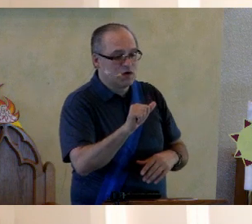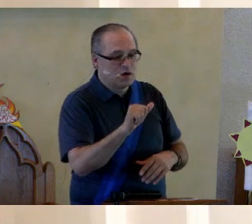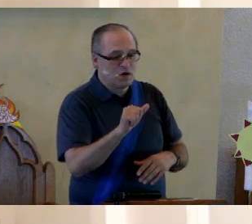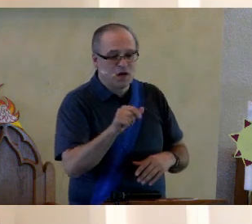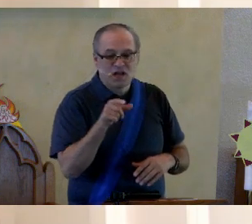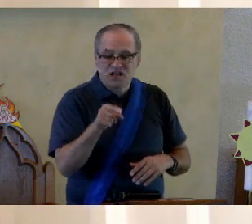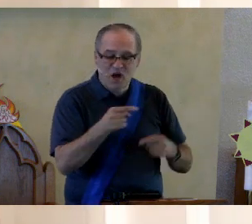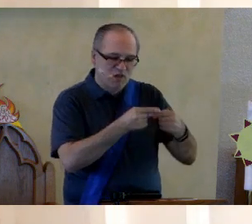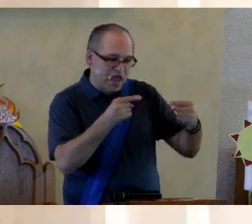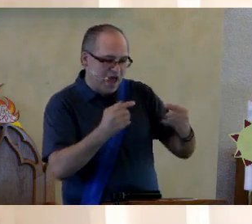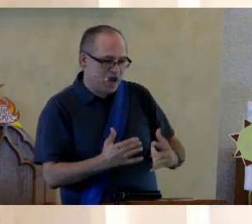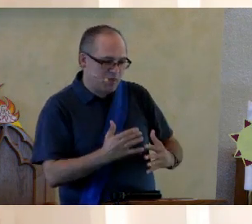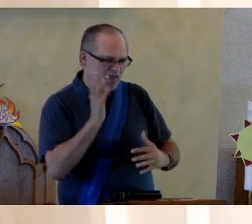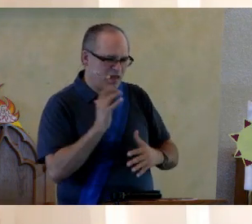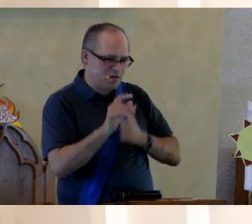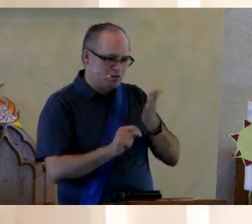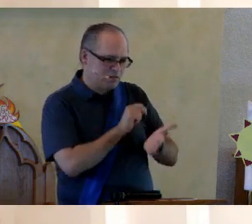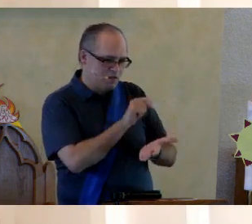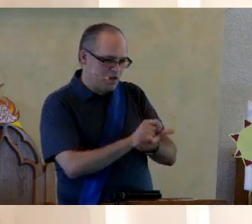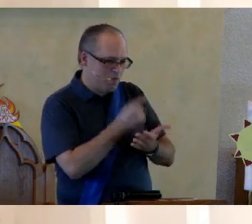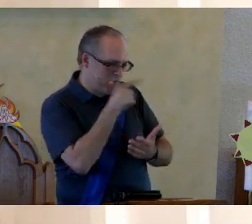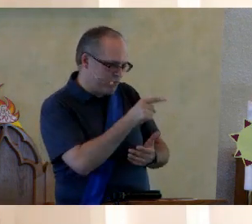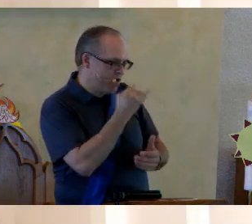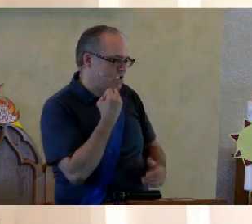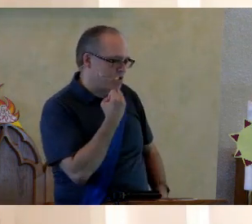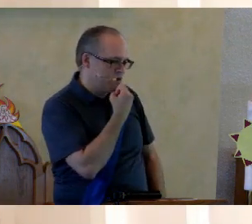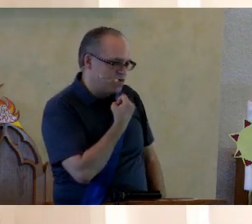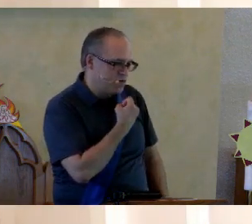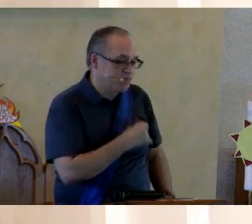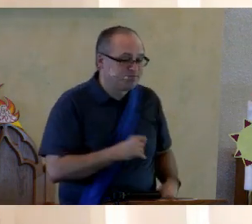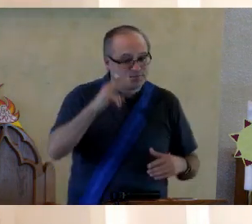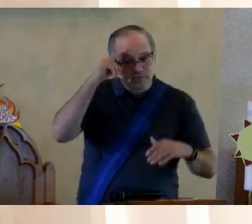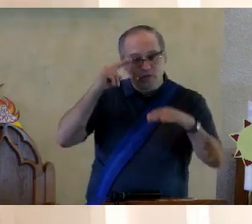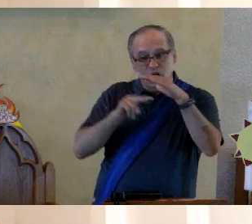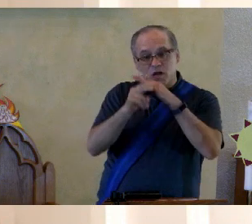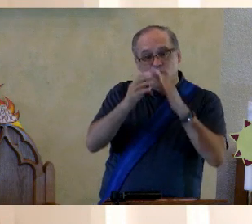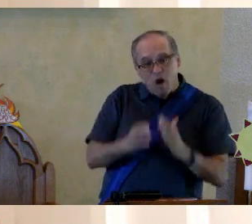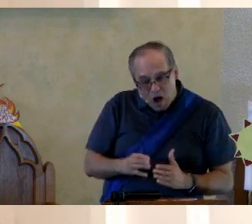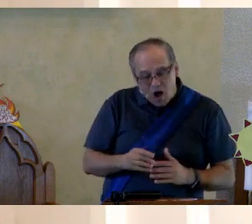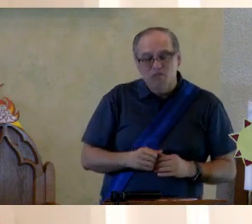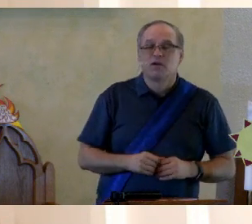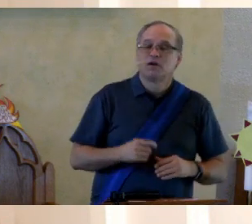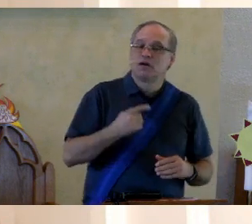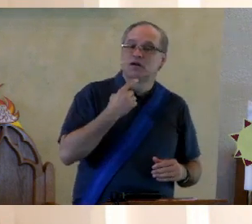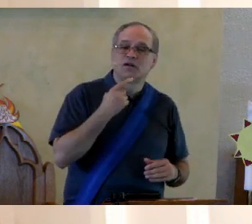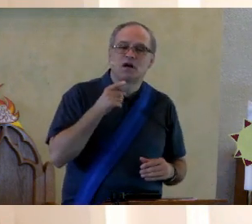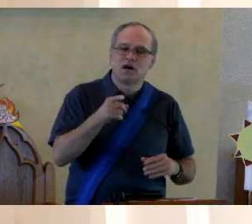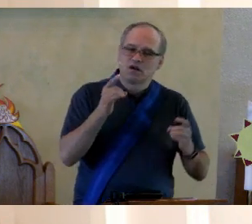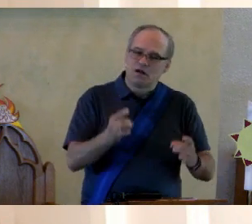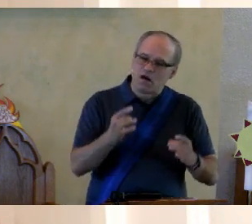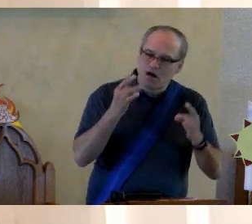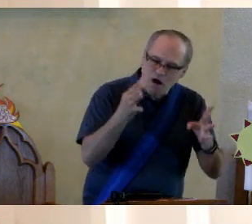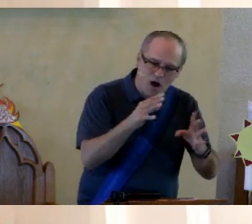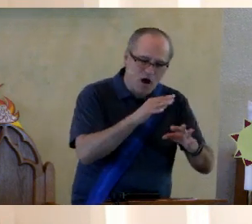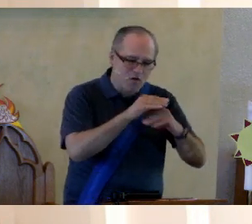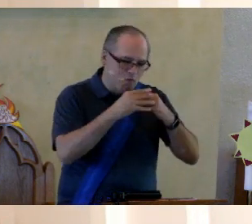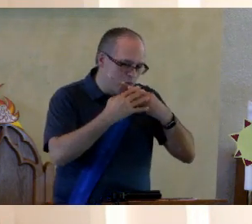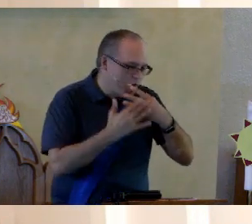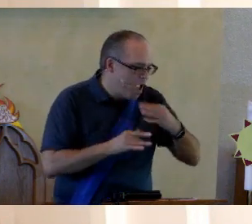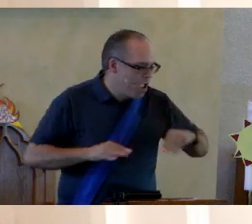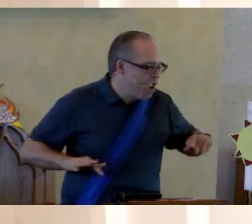Israel. The prophet Nahum described Nineveh as being a city of bloodshed, all deceit and full